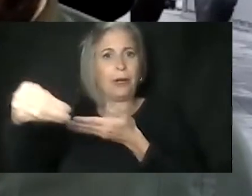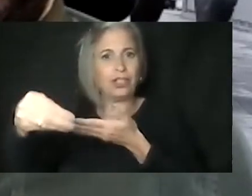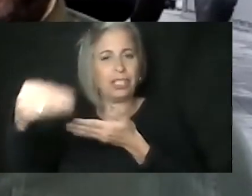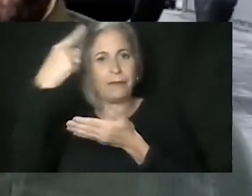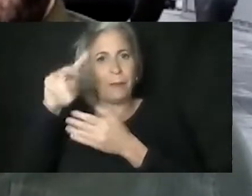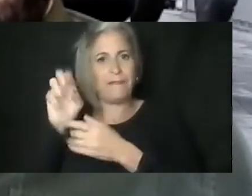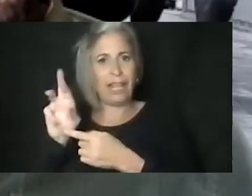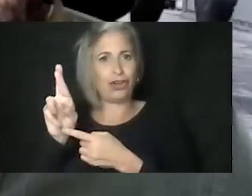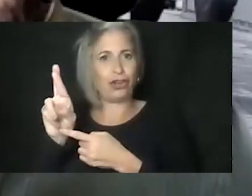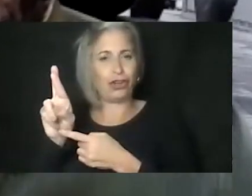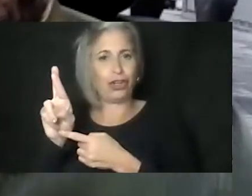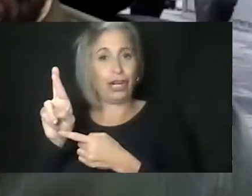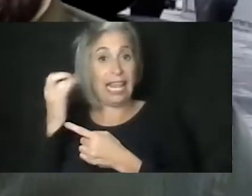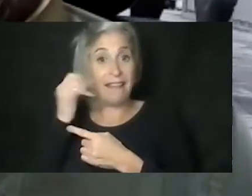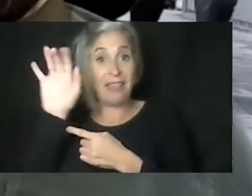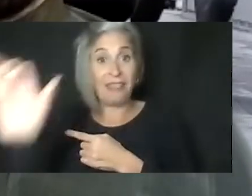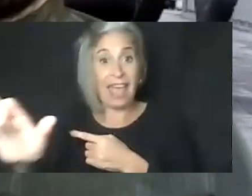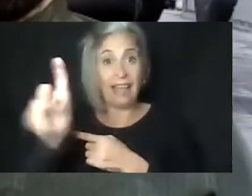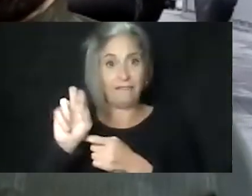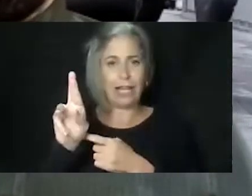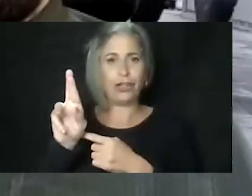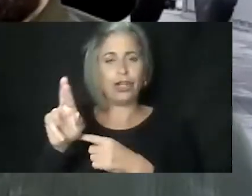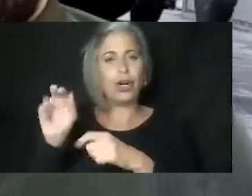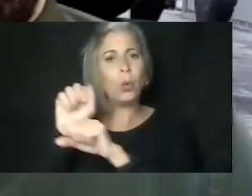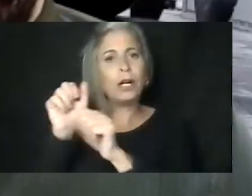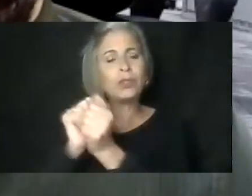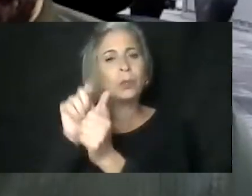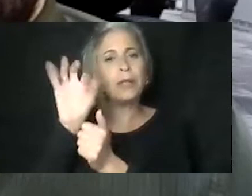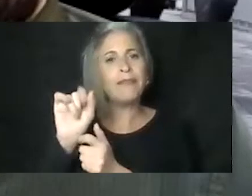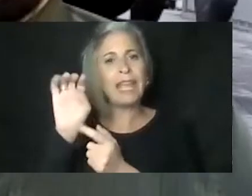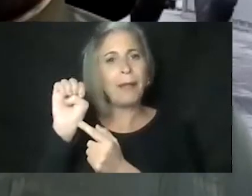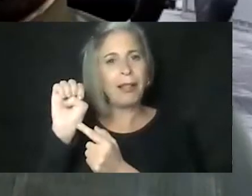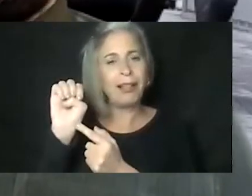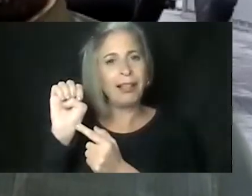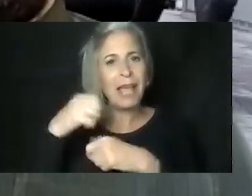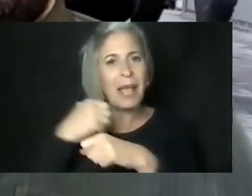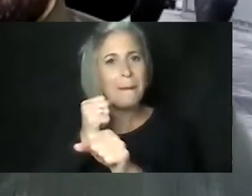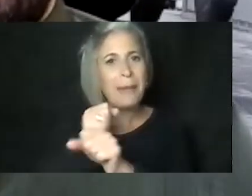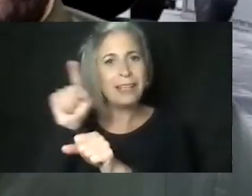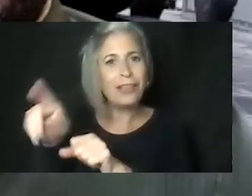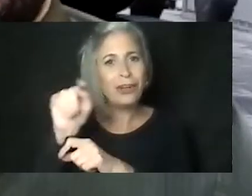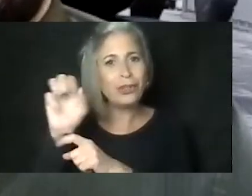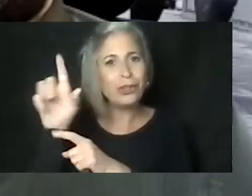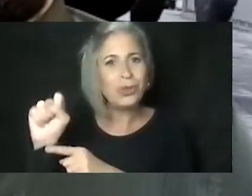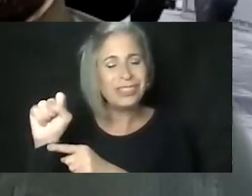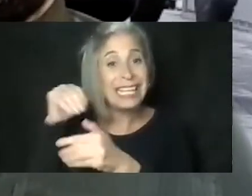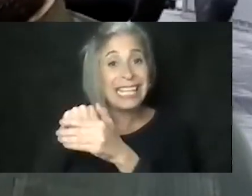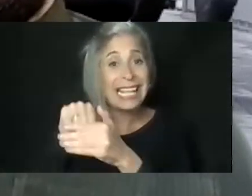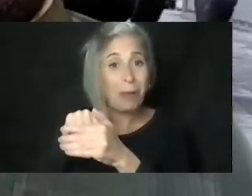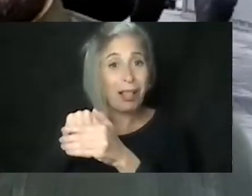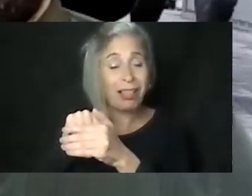vendor. If that vendor works with Fable and makes their tool